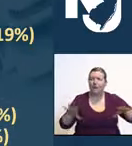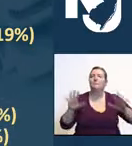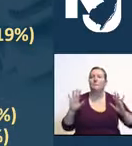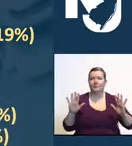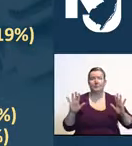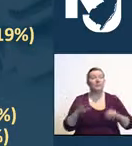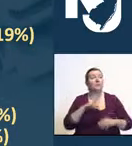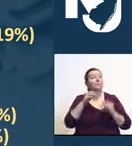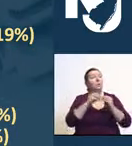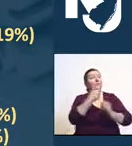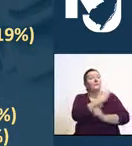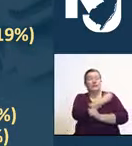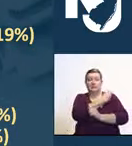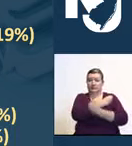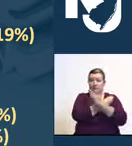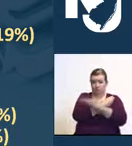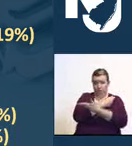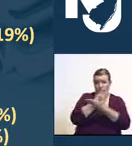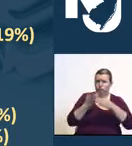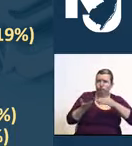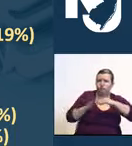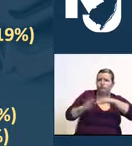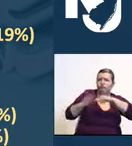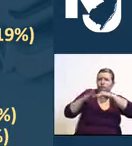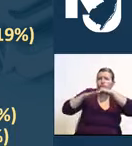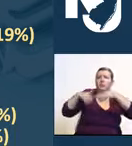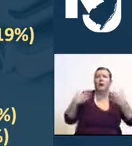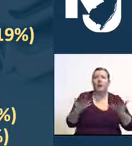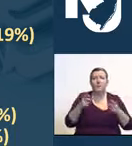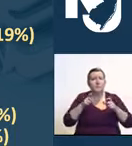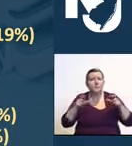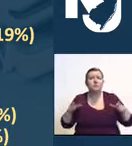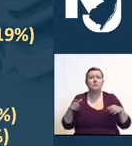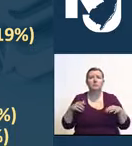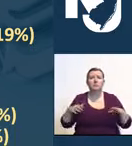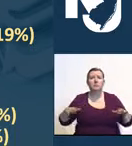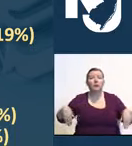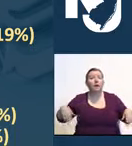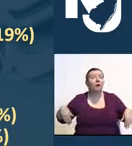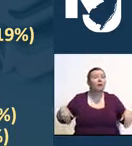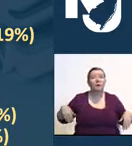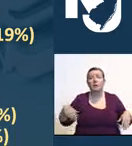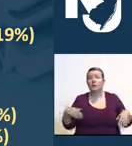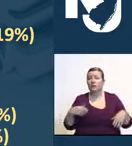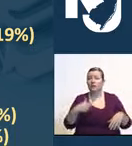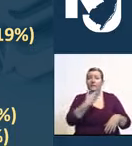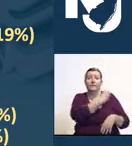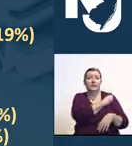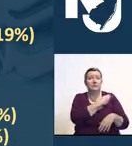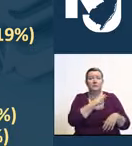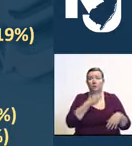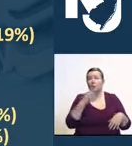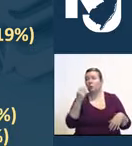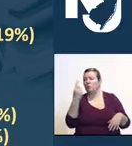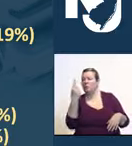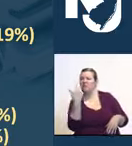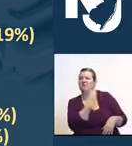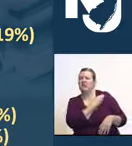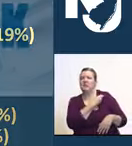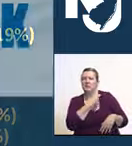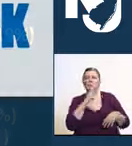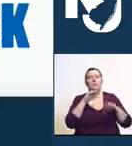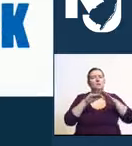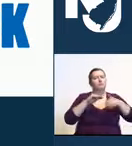continue to see these numbers go up, and the number of unvaccinated or under-vaccinated New Jerseyans go down. And as